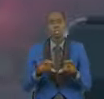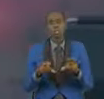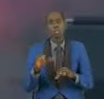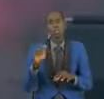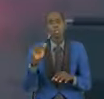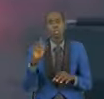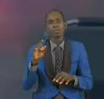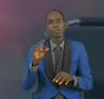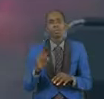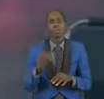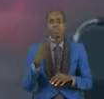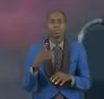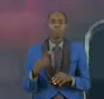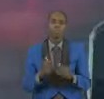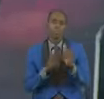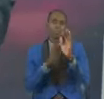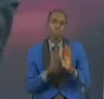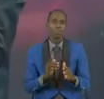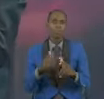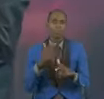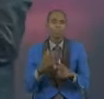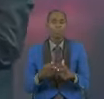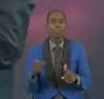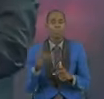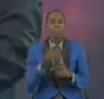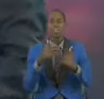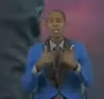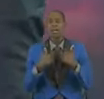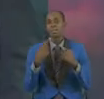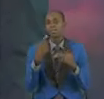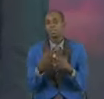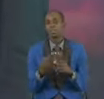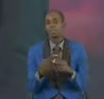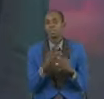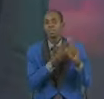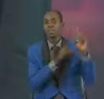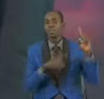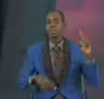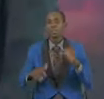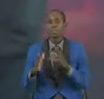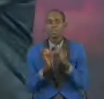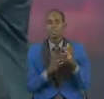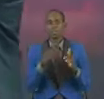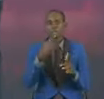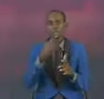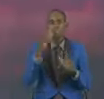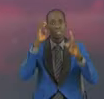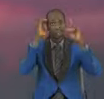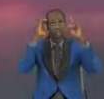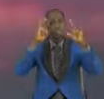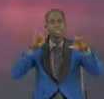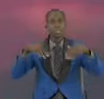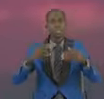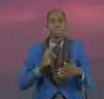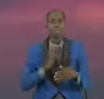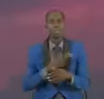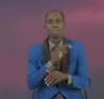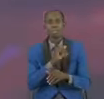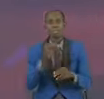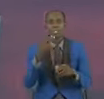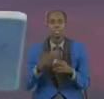the name. The Lord Jesus said, He gave us the name, the